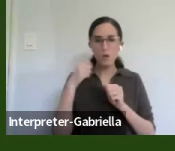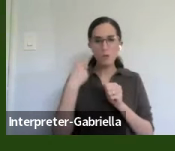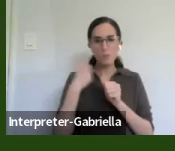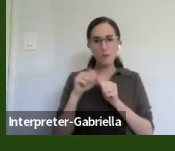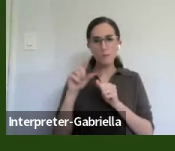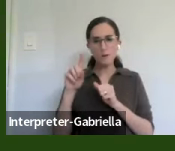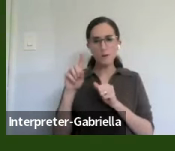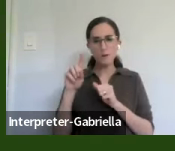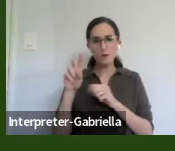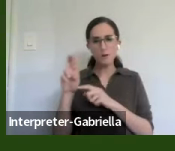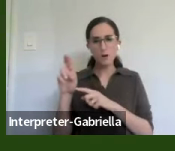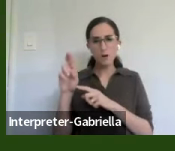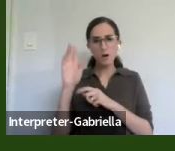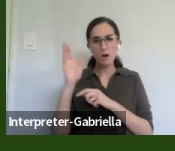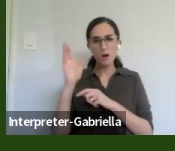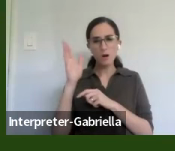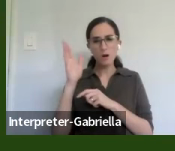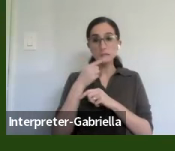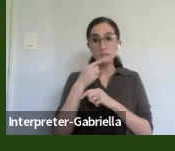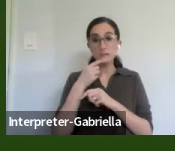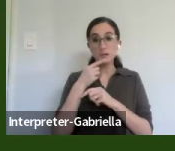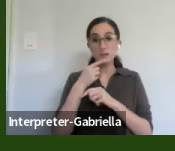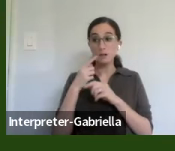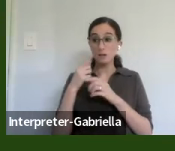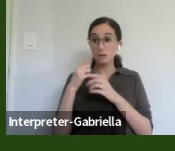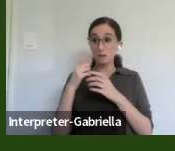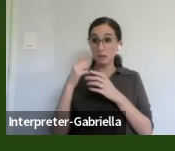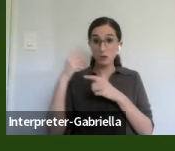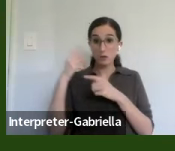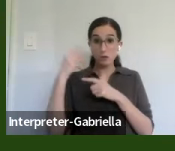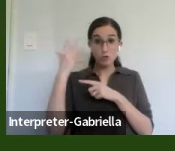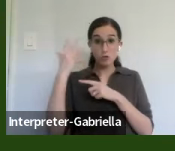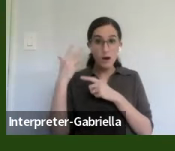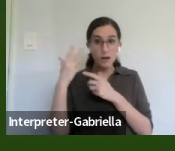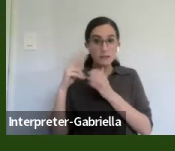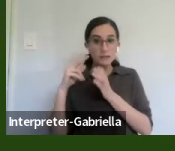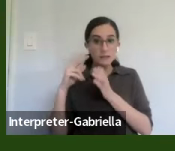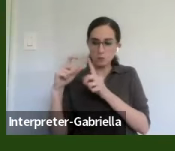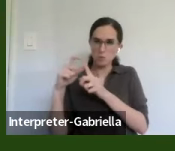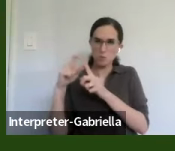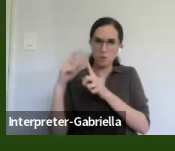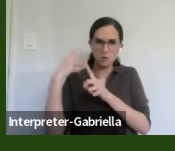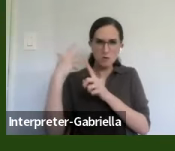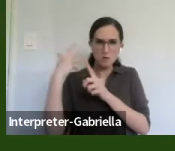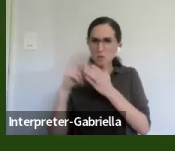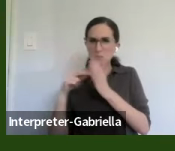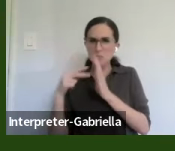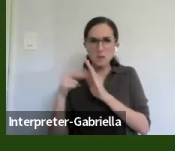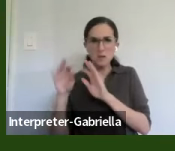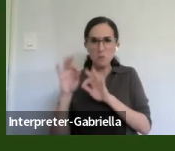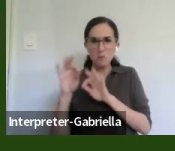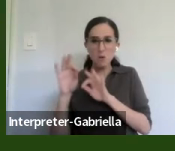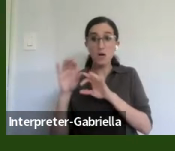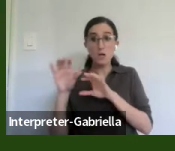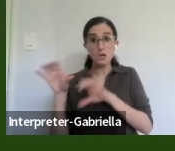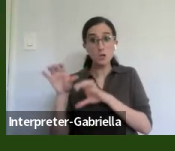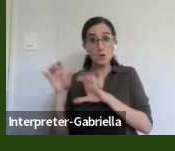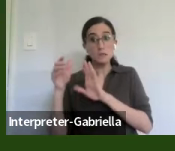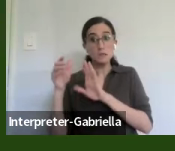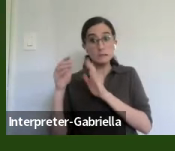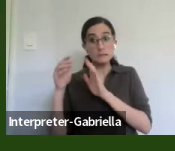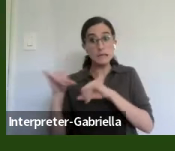The definition of insanity is doing the same thing over and over again and expecting a different outcome. Let's do things differently this time. El